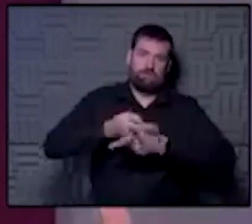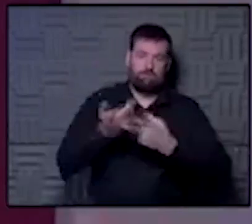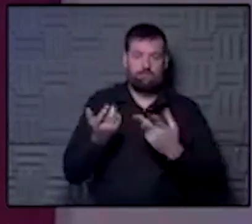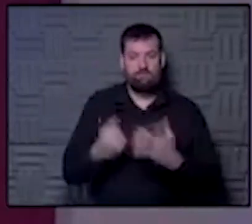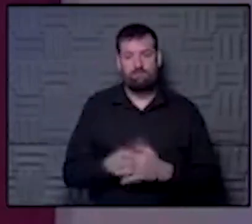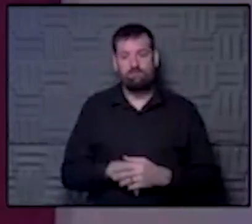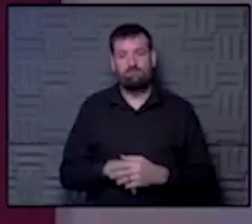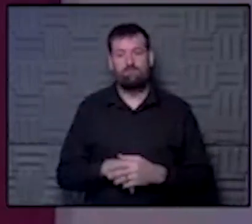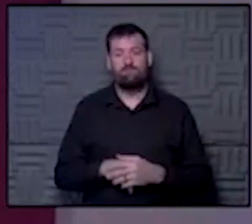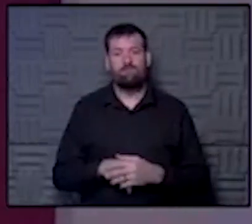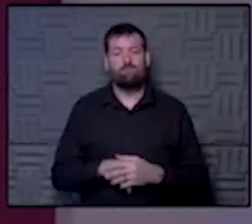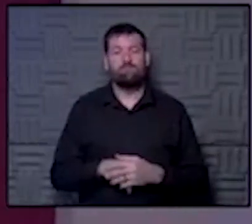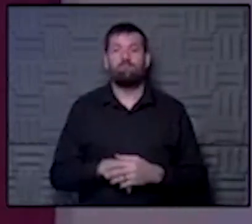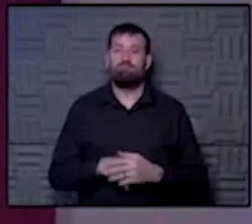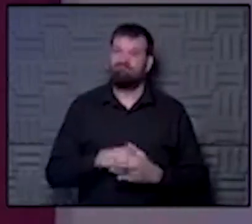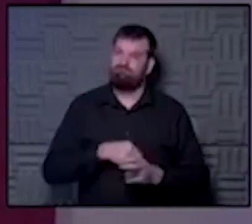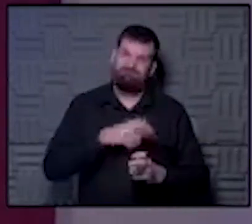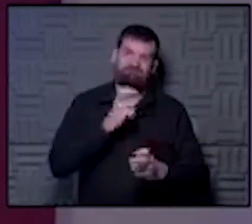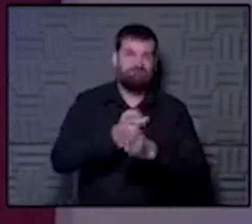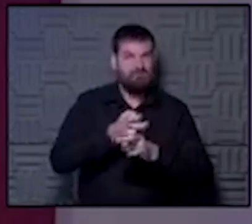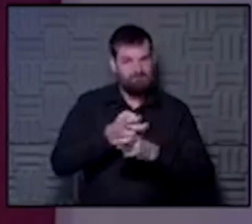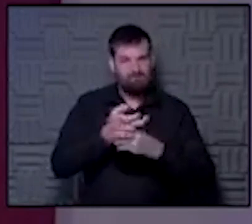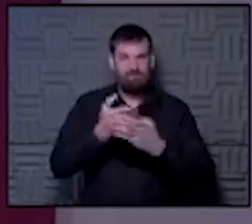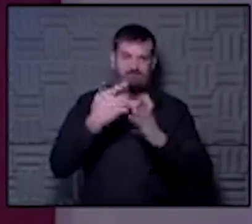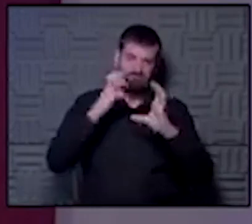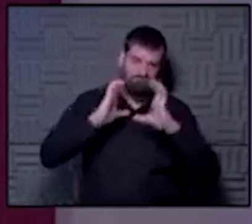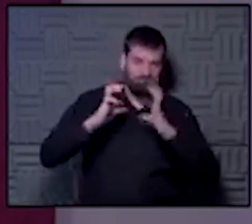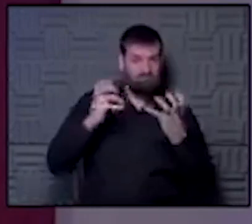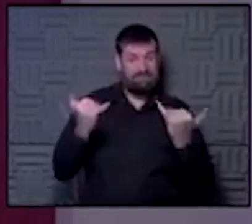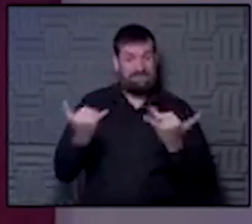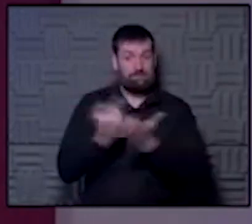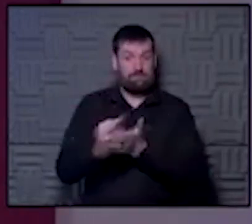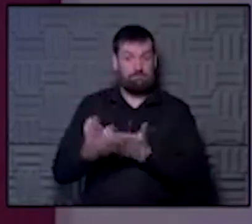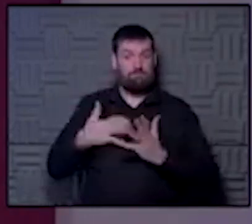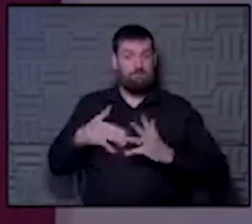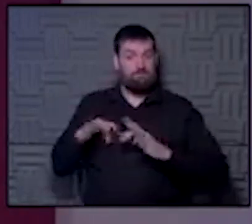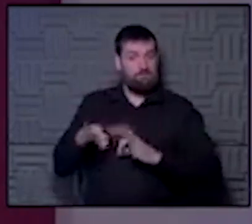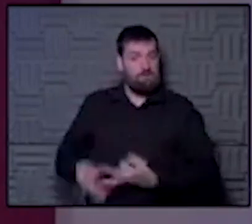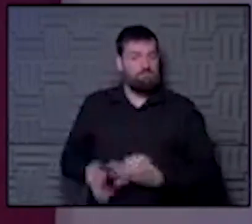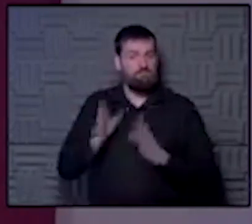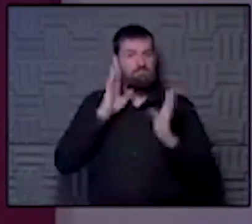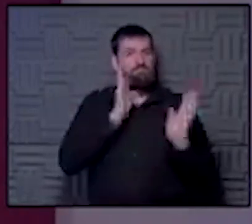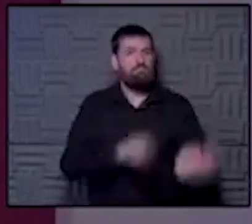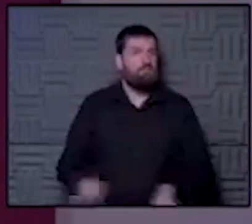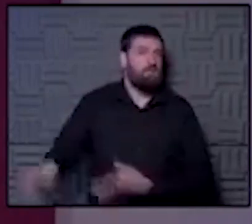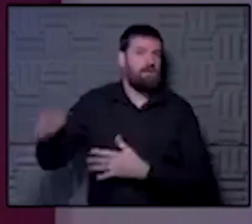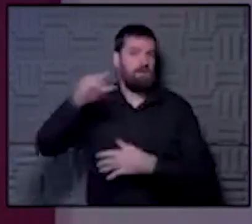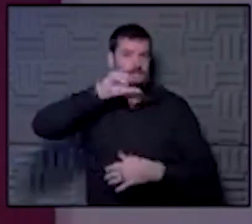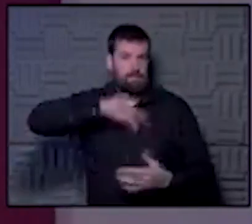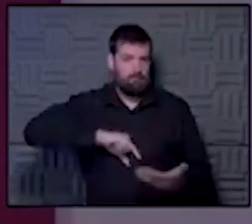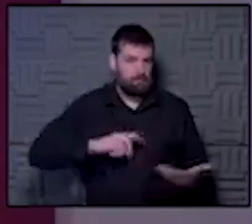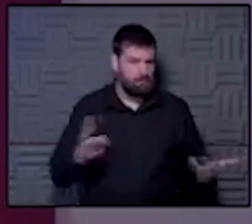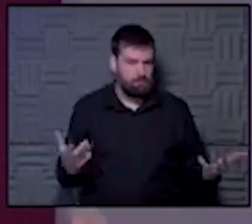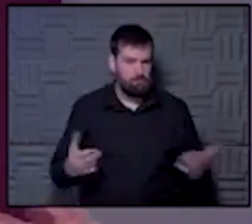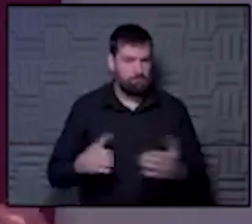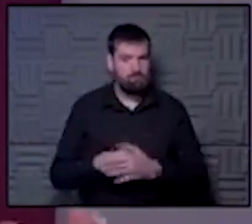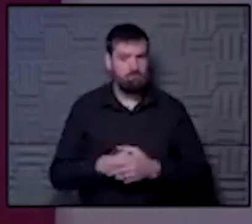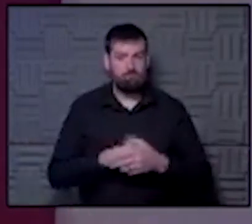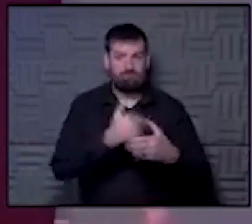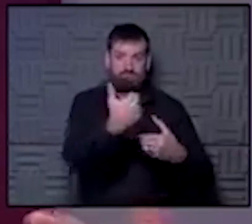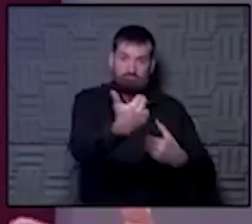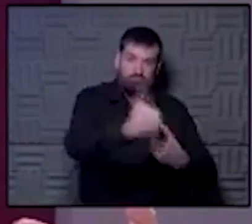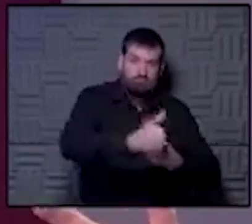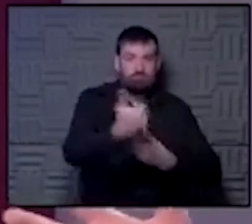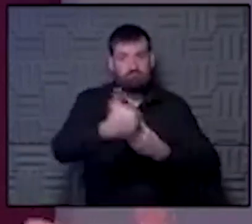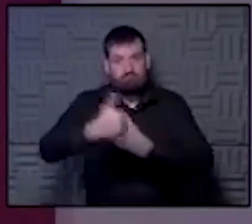And I had this tough conversation with my family earlier this week, actually, about what is the plan for Thanksgiving, because you're introducing 4 or